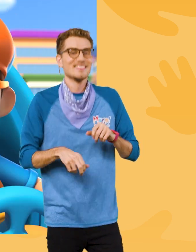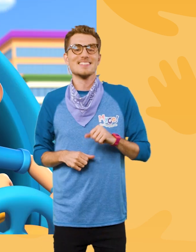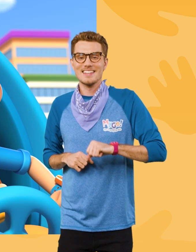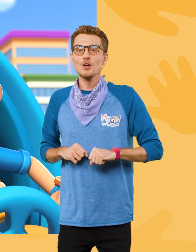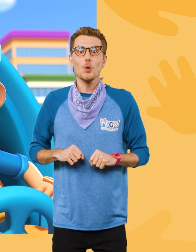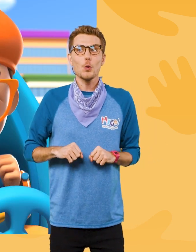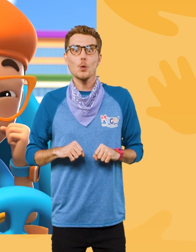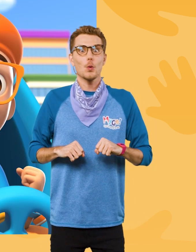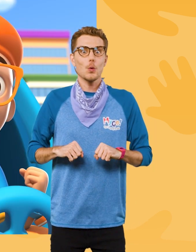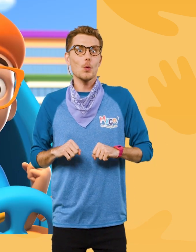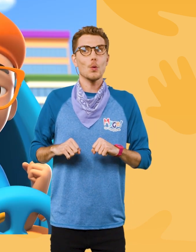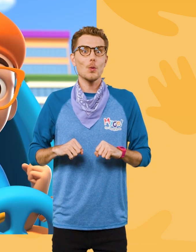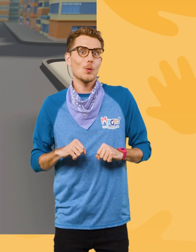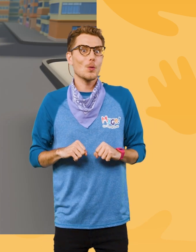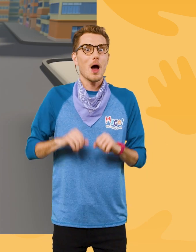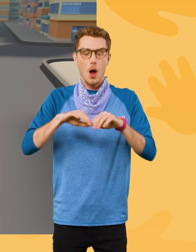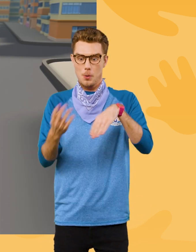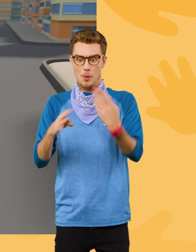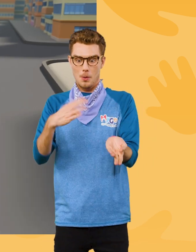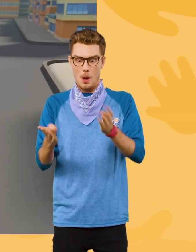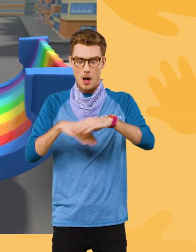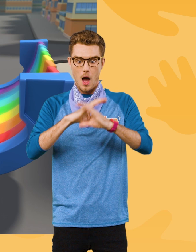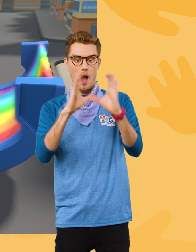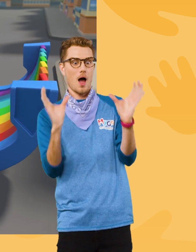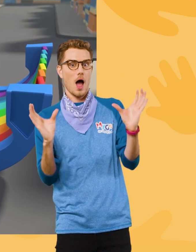confirmed. Activate Blippi Station.